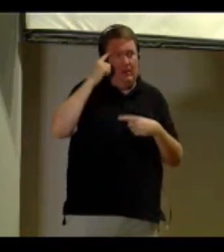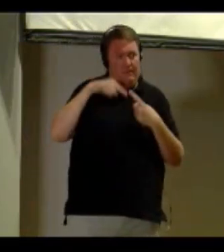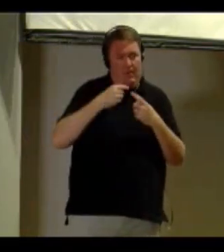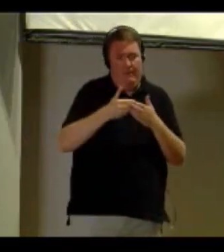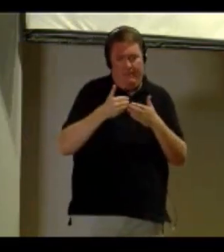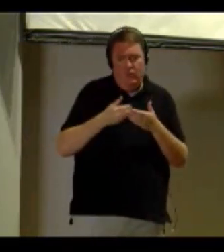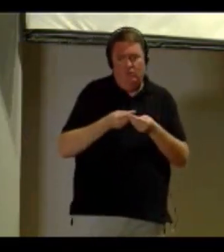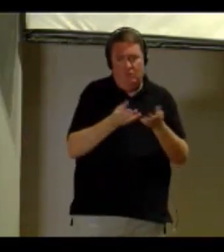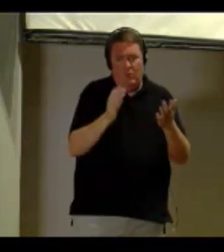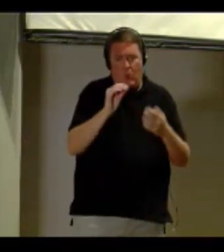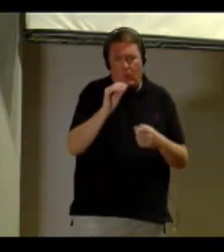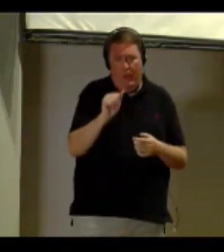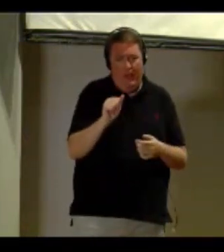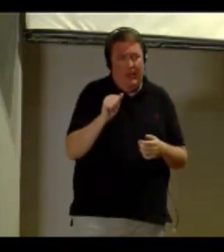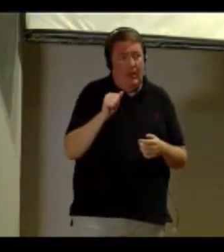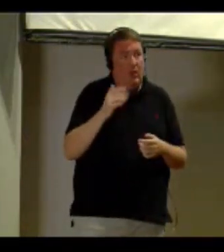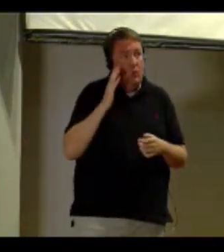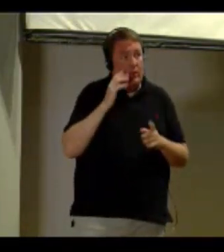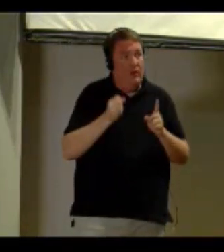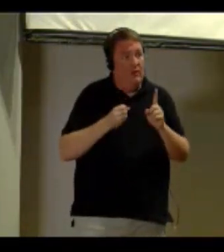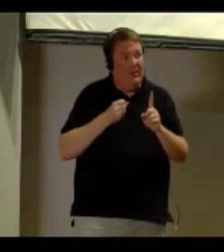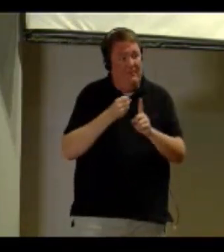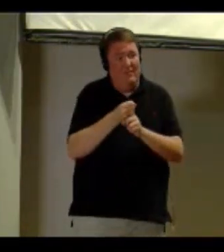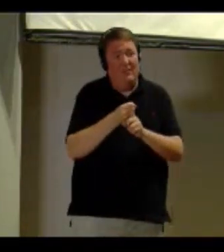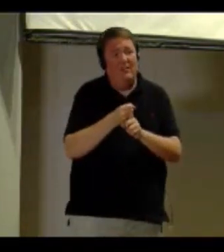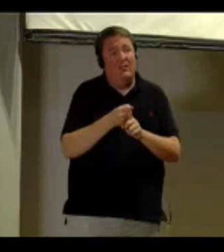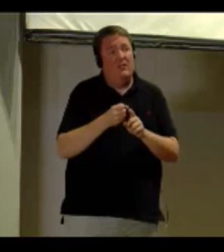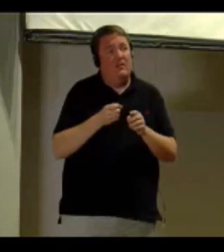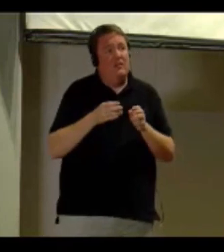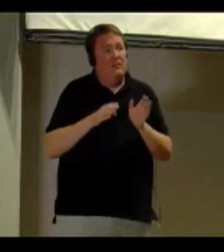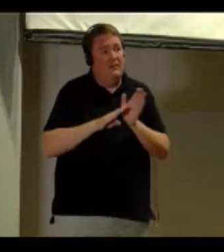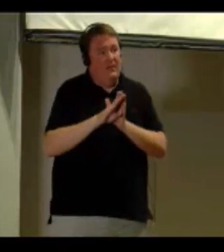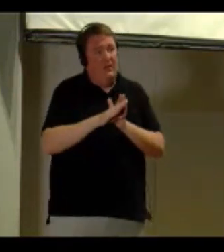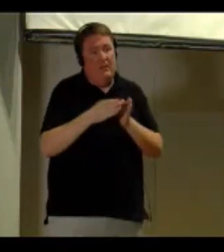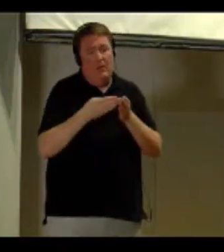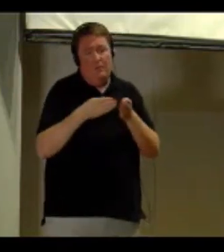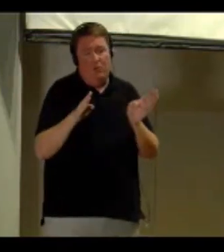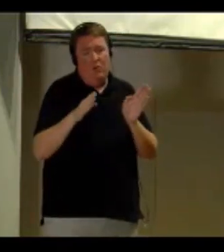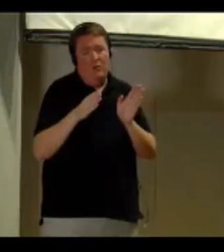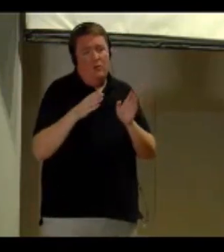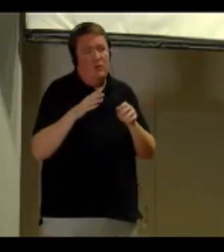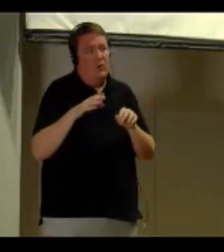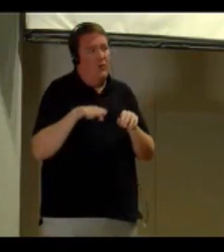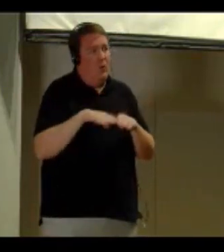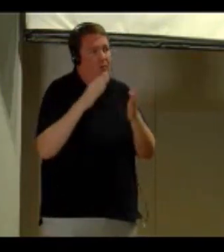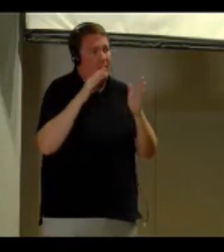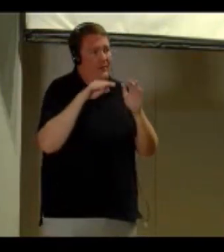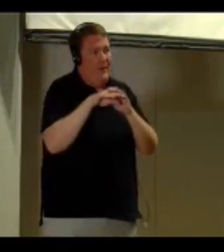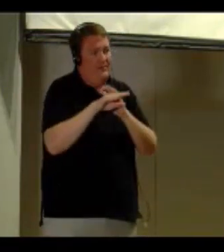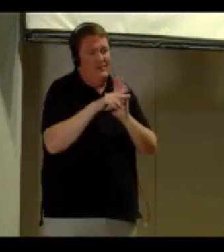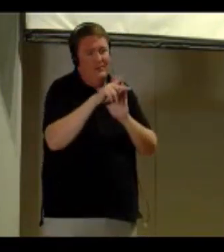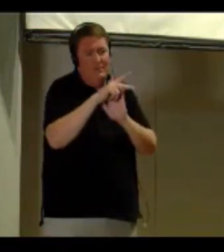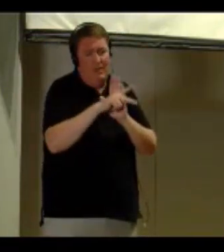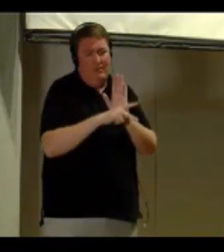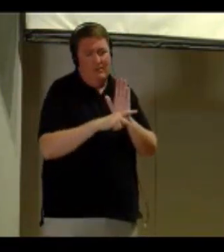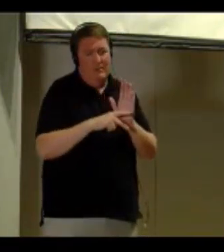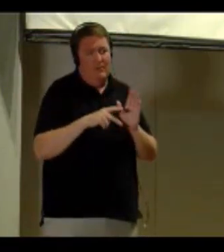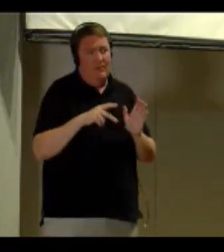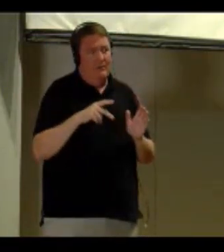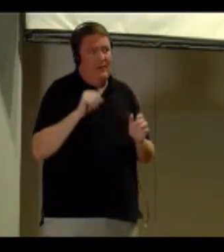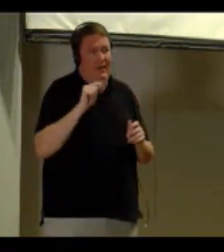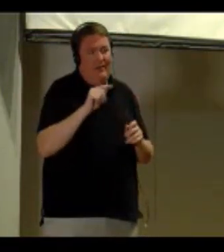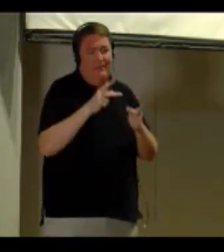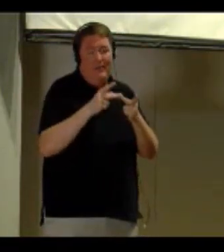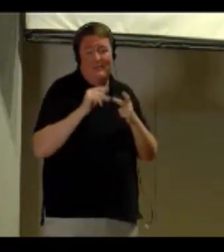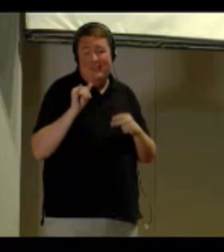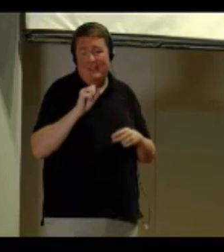for developing broader open access policies at a place like the Smithsonian that is so interdisciplinary.